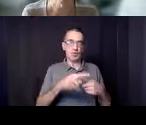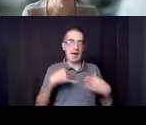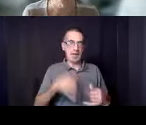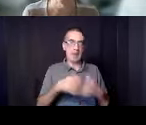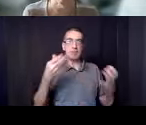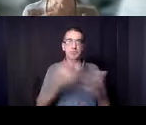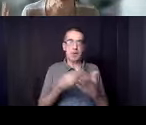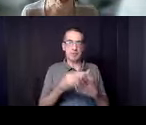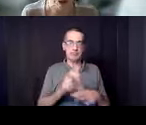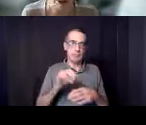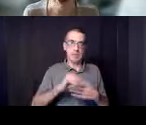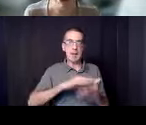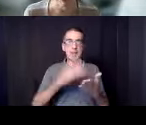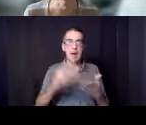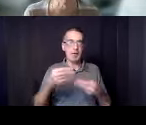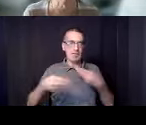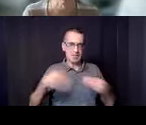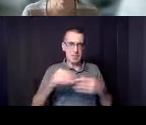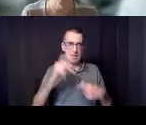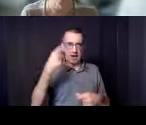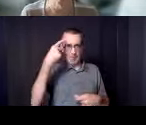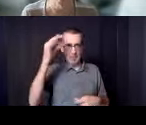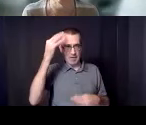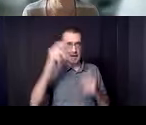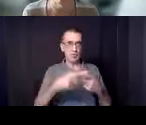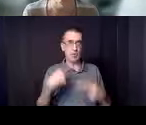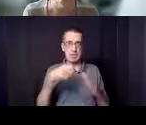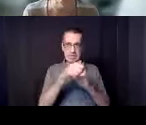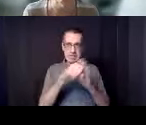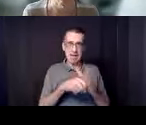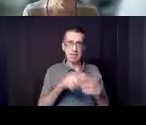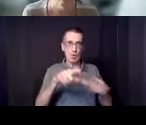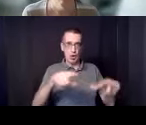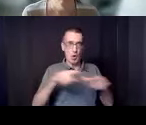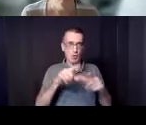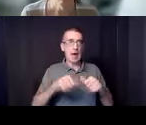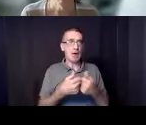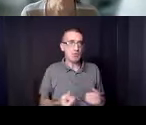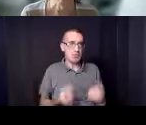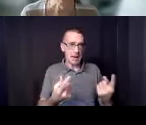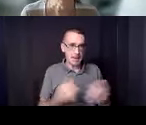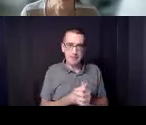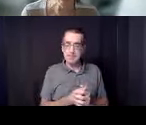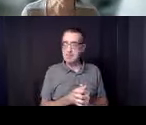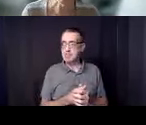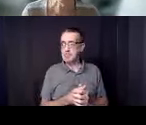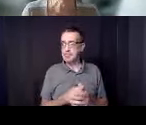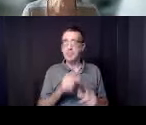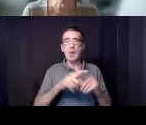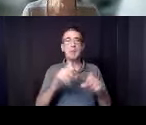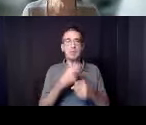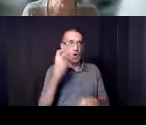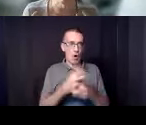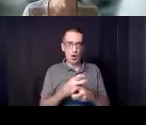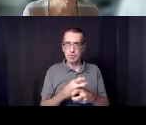much money, and the amount of flexibility the federal government gave to states and localities to spend it. But it makes it